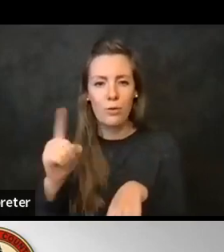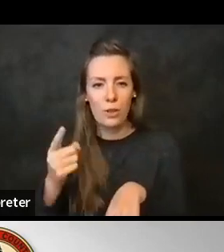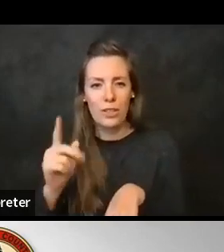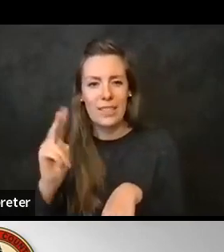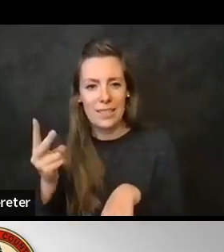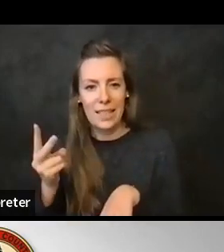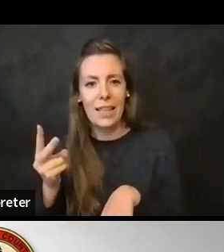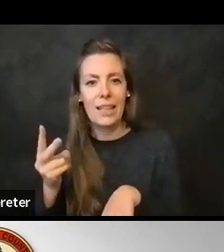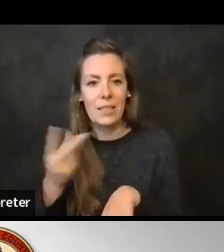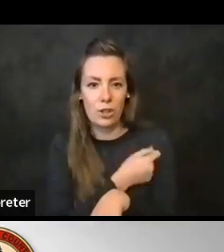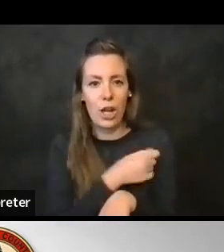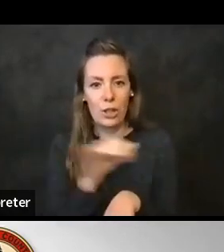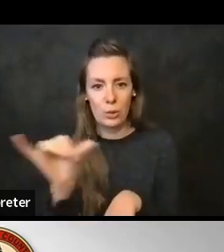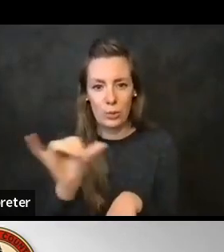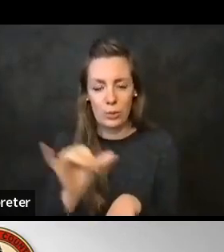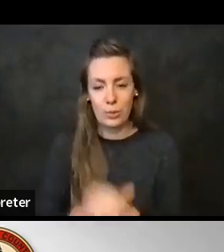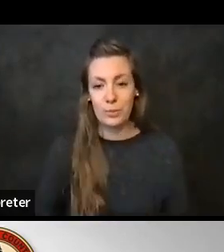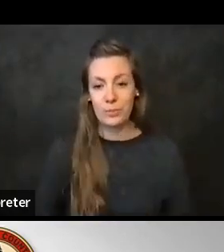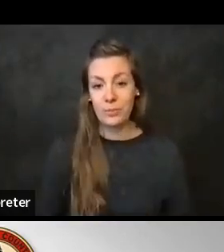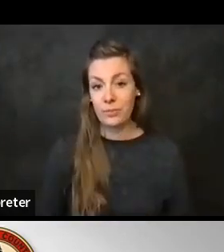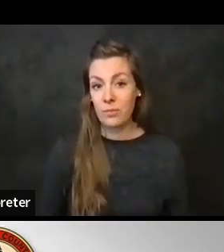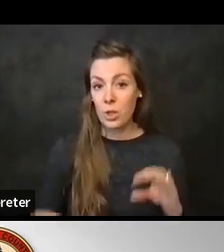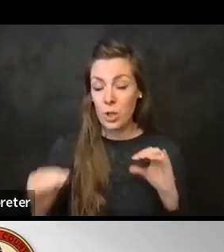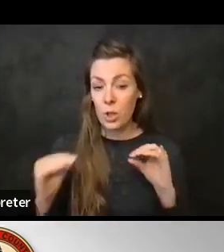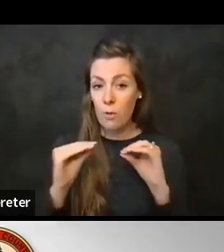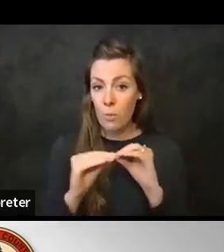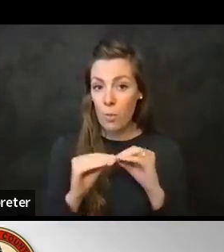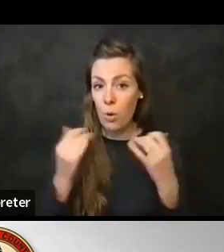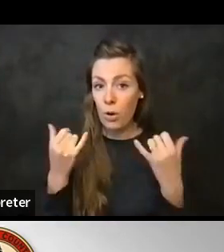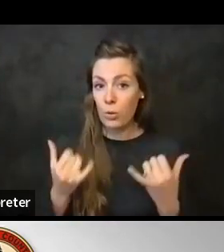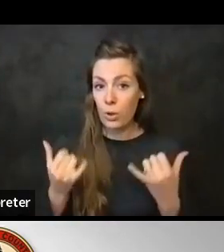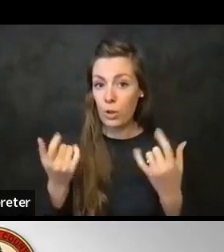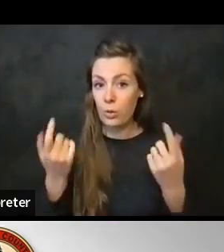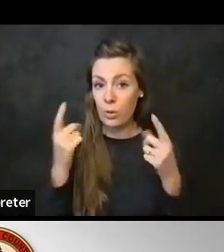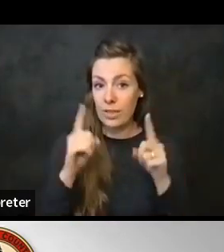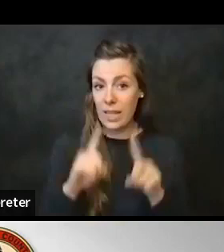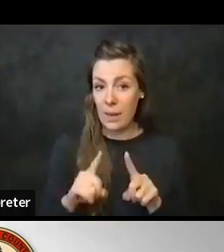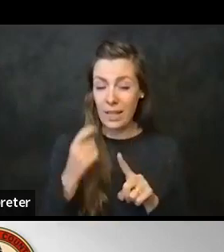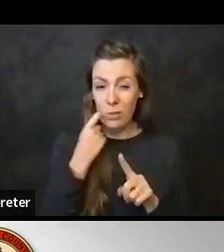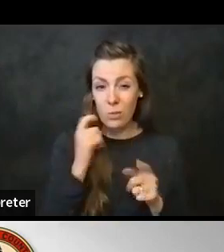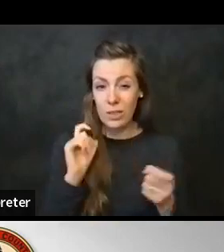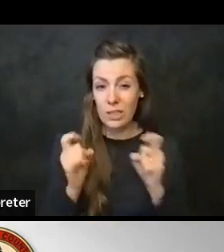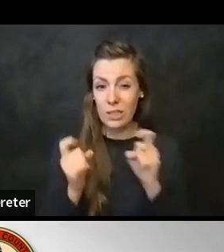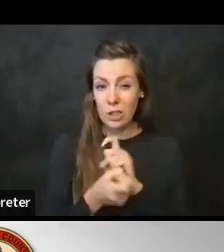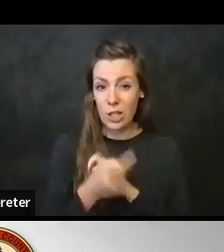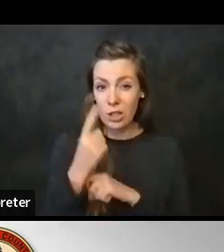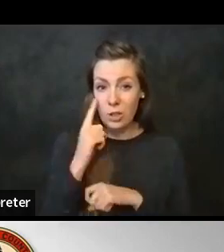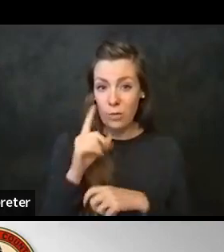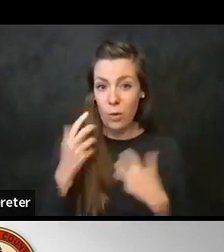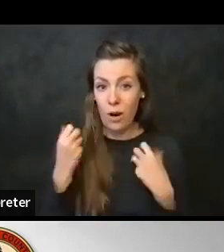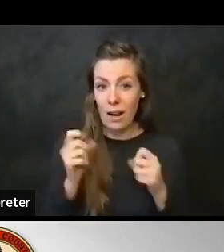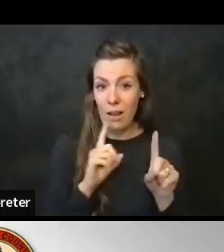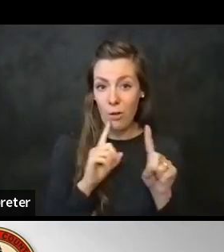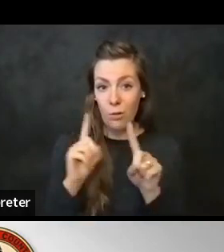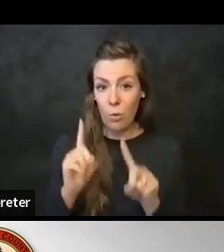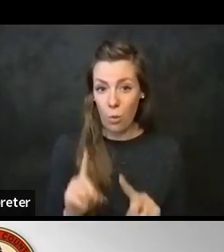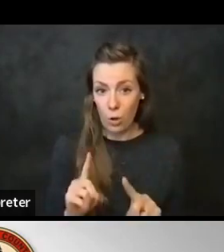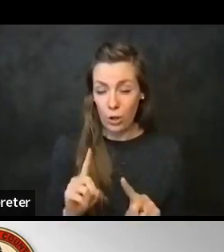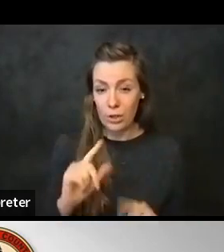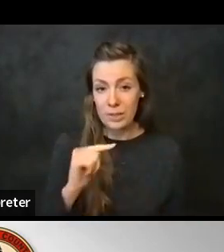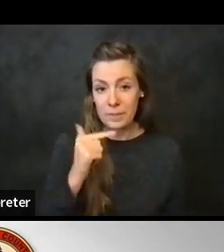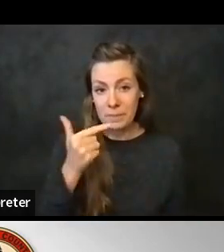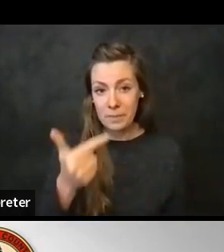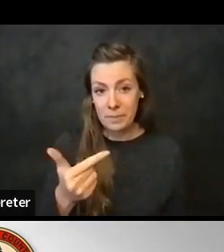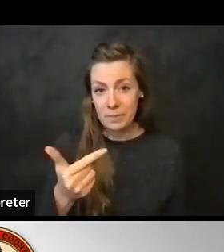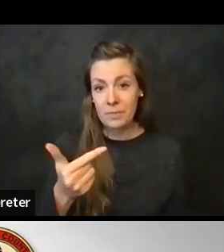of vaccination. So for more on the current state of the pandemic, as well as recent changes in our health orders and guidance, let's go to